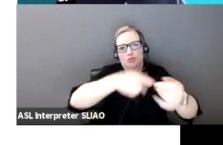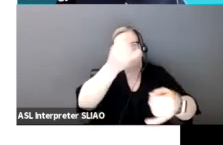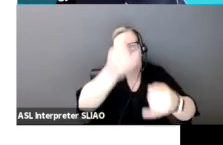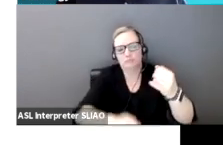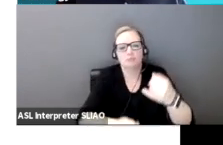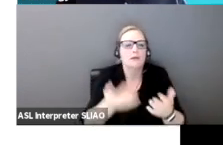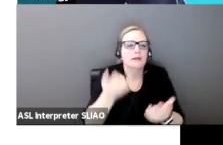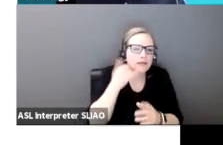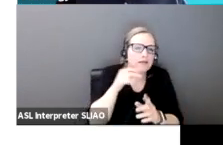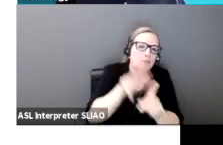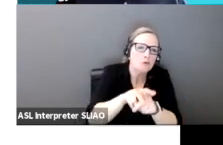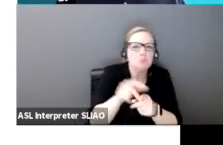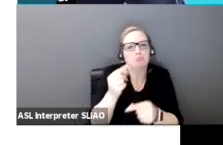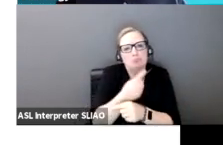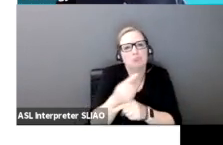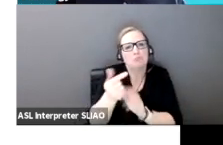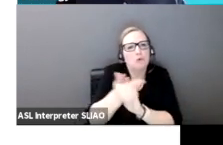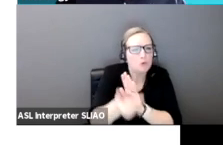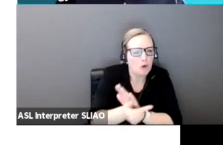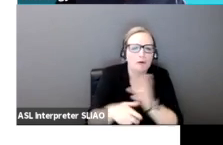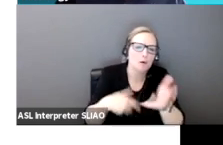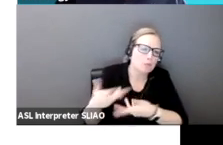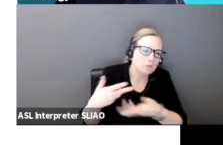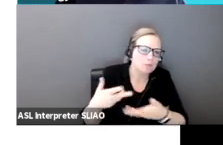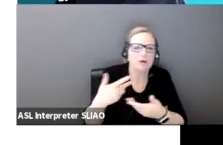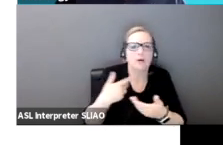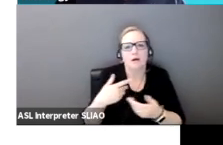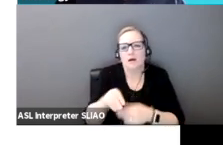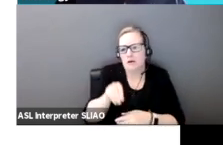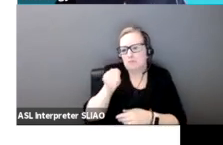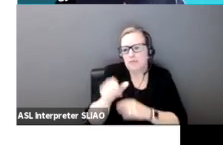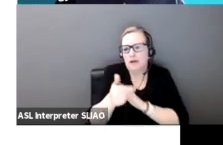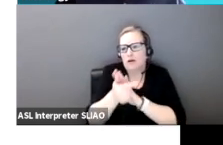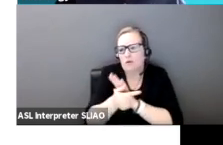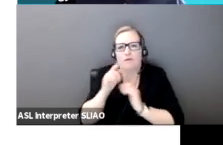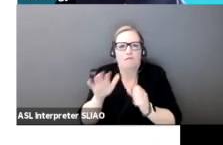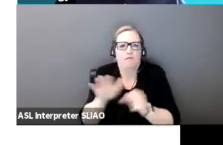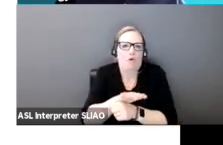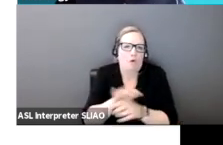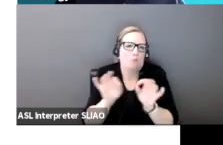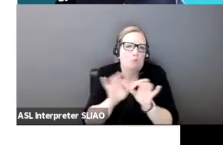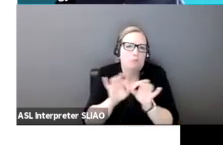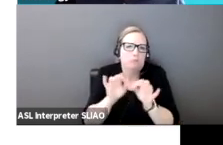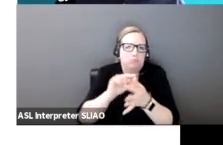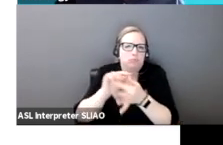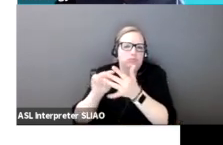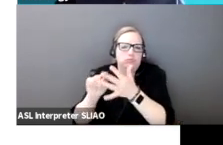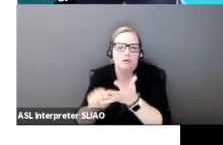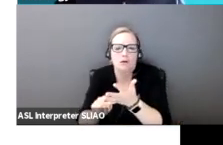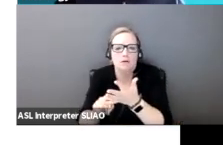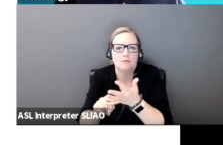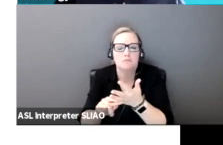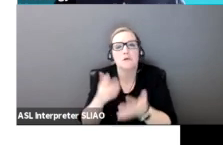firm and you end up paying full fees on everything. The cost can be quite a bit less if you use